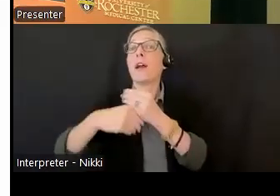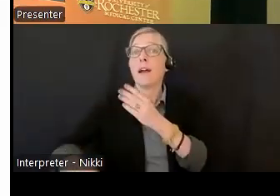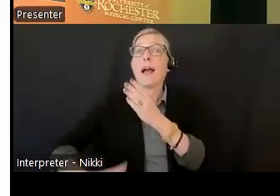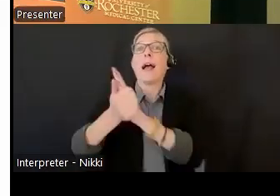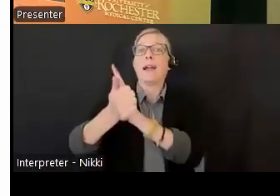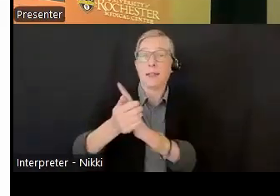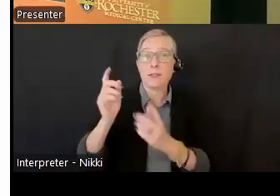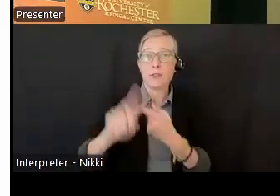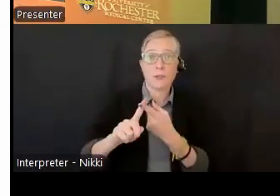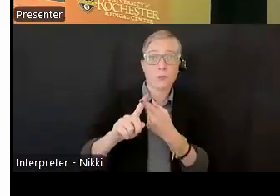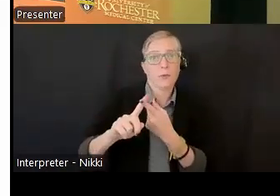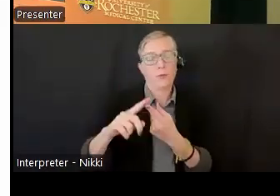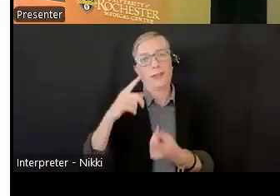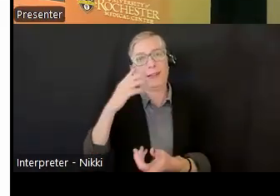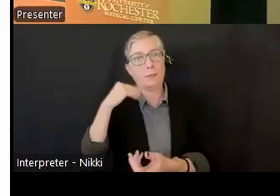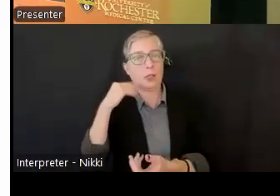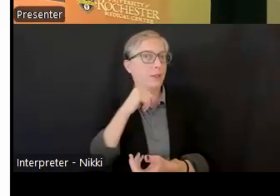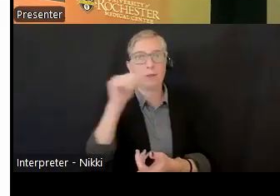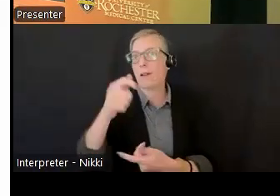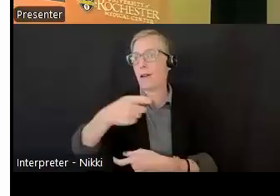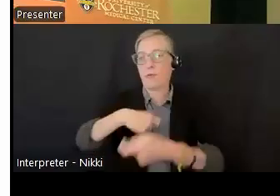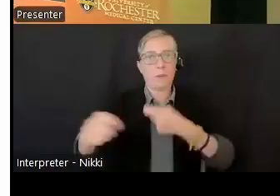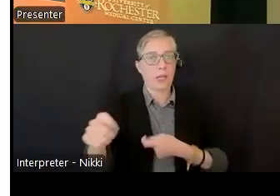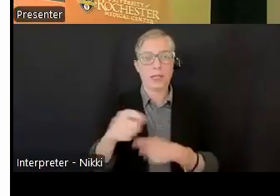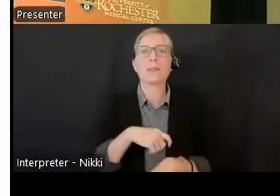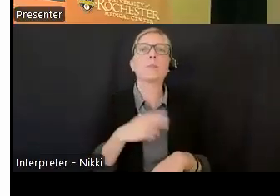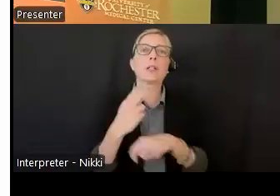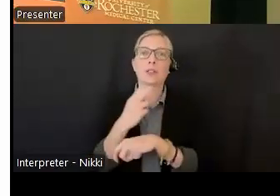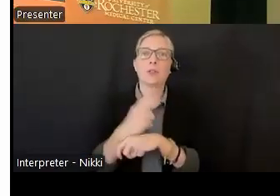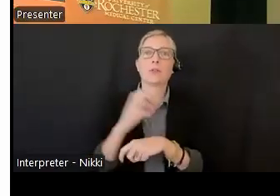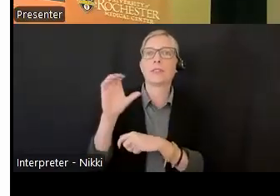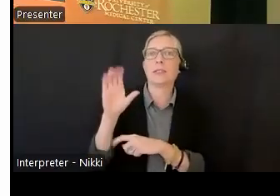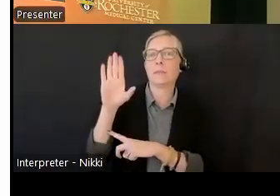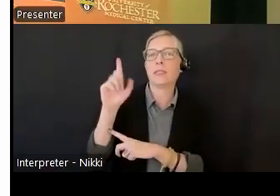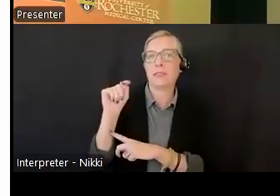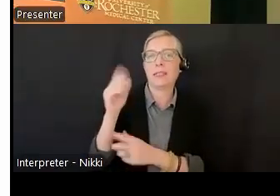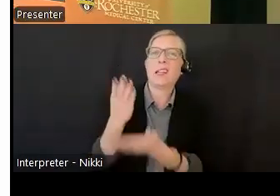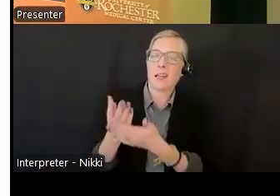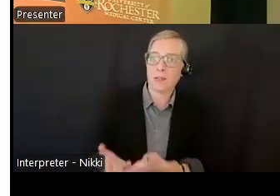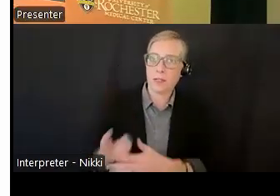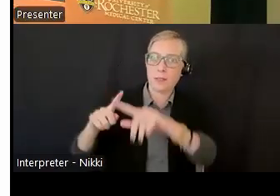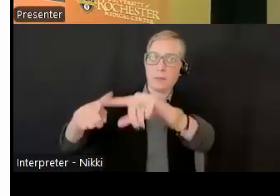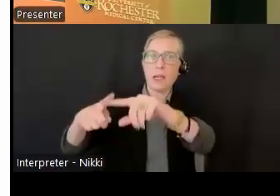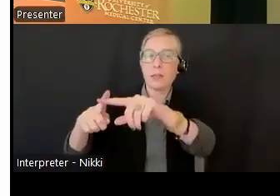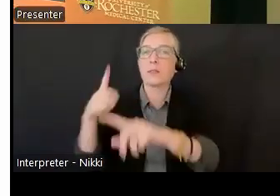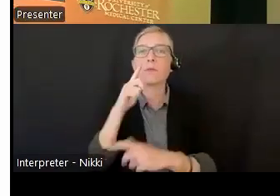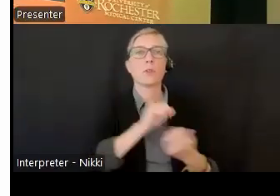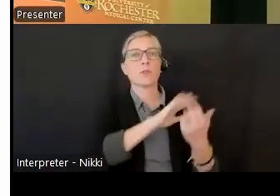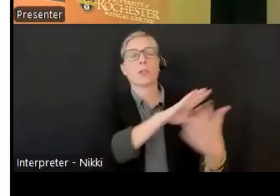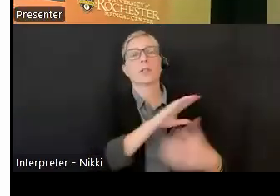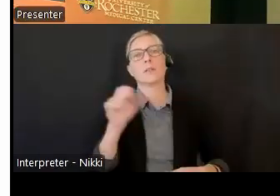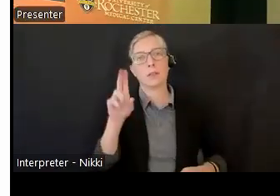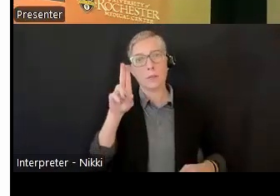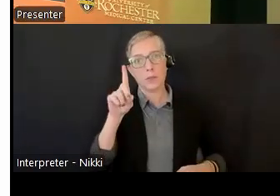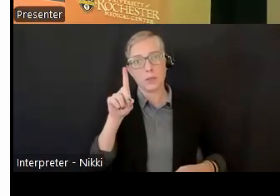integrative avatar-assisted platform that uses evidence-based cognitive behavioral therapy to concurrently address substance use, aggression